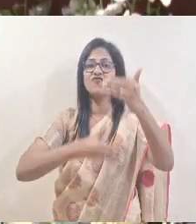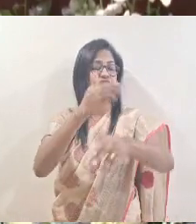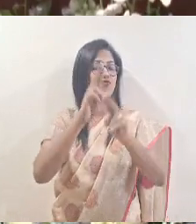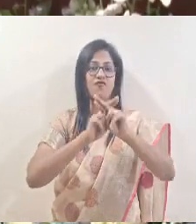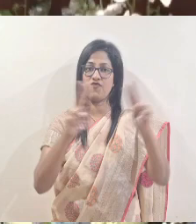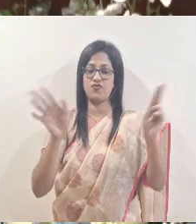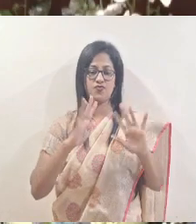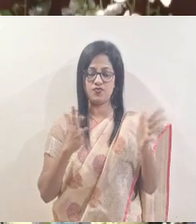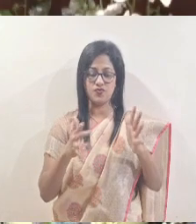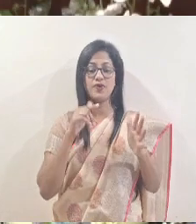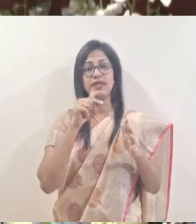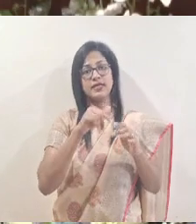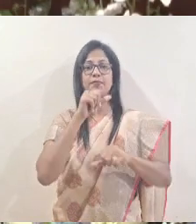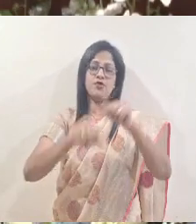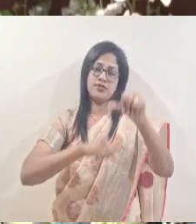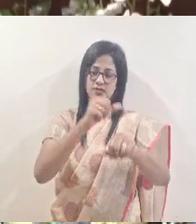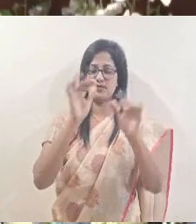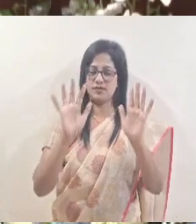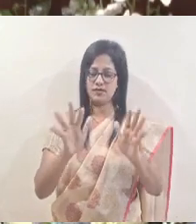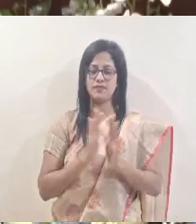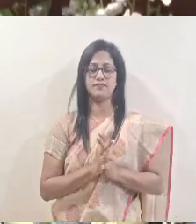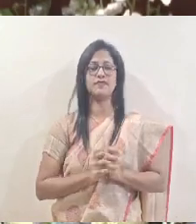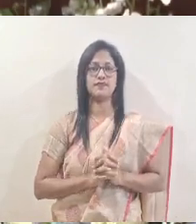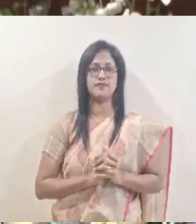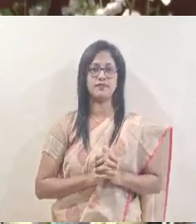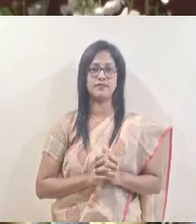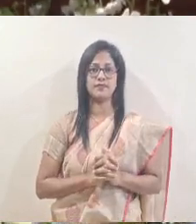to fruition, complete fruition right now. So it's still in the process.